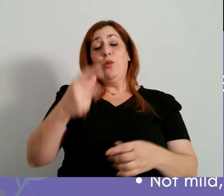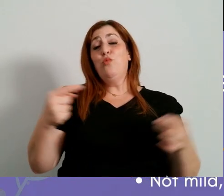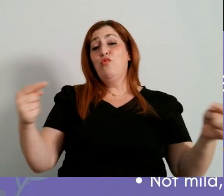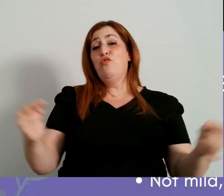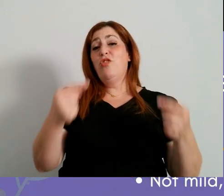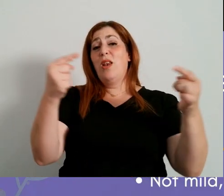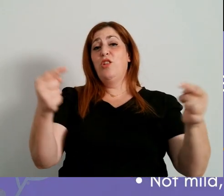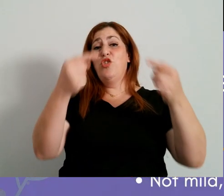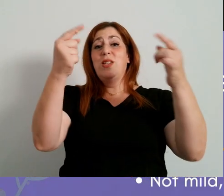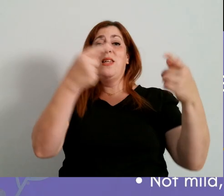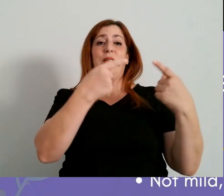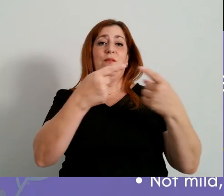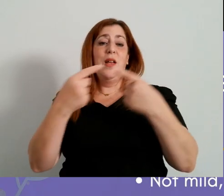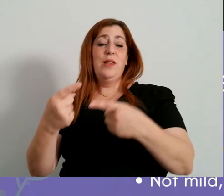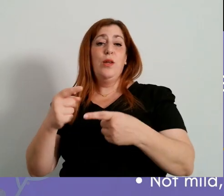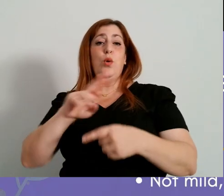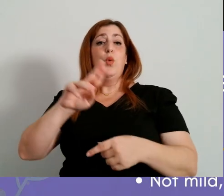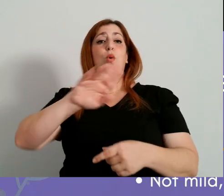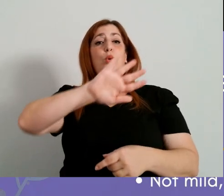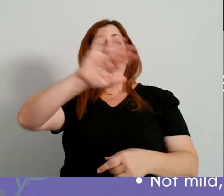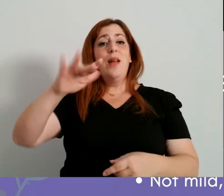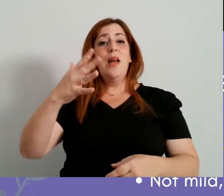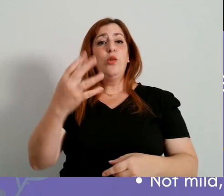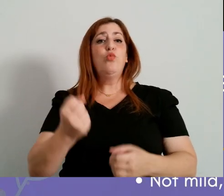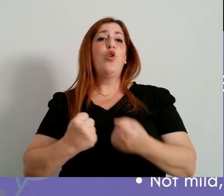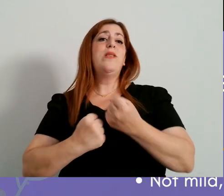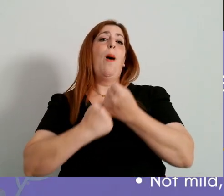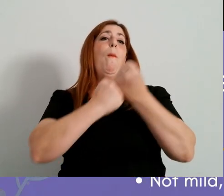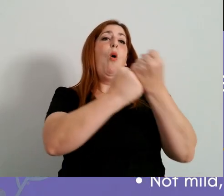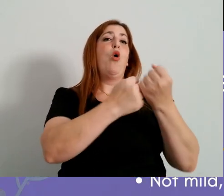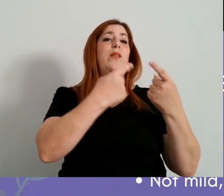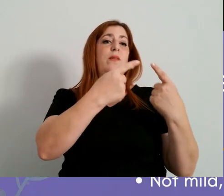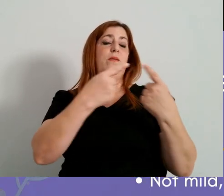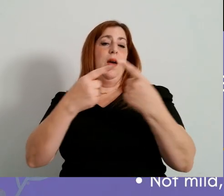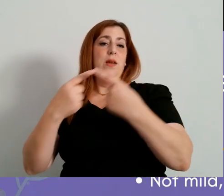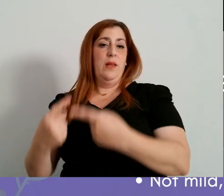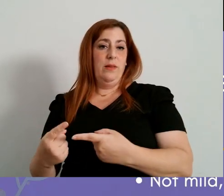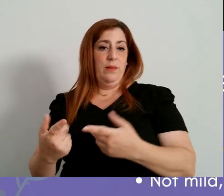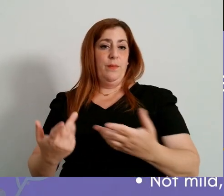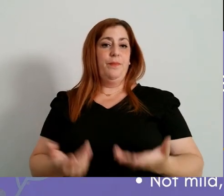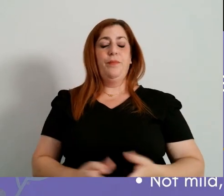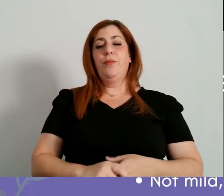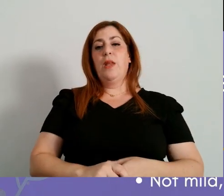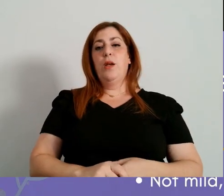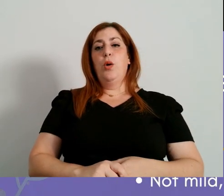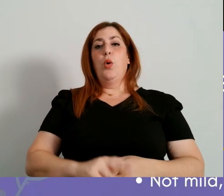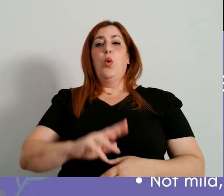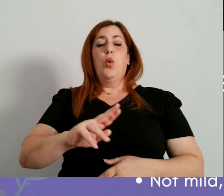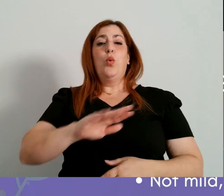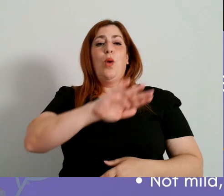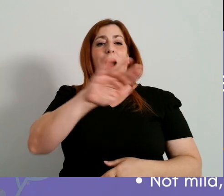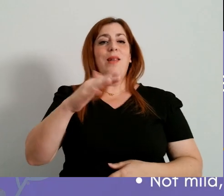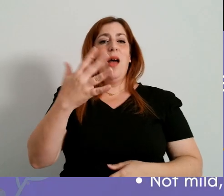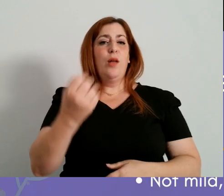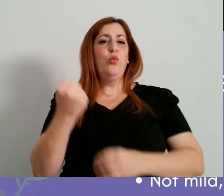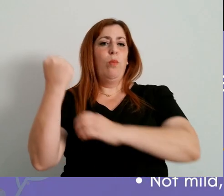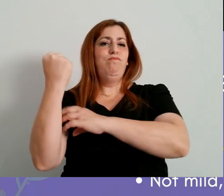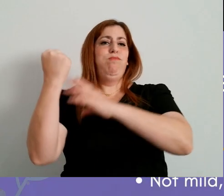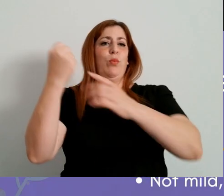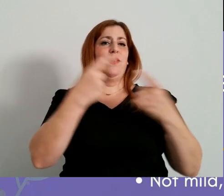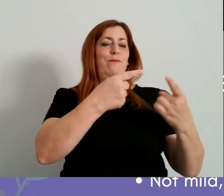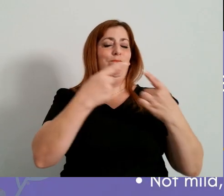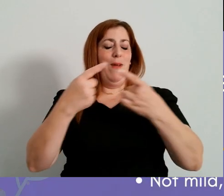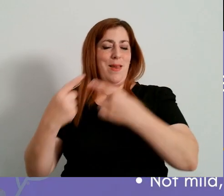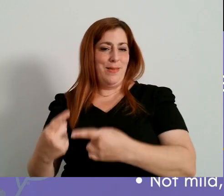they might face and the support they might need. And if you're saying someone is low functioning, you're discounting their agency and the strengths that they